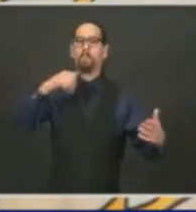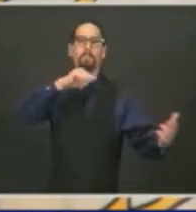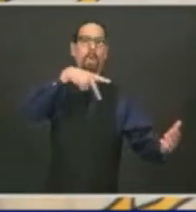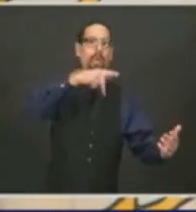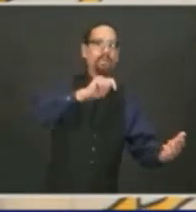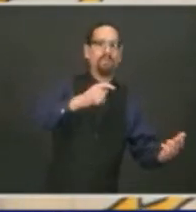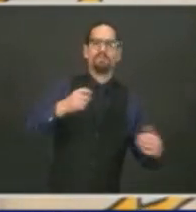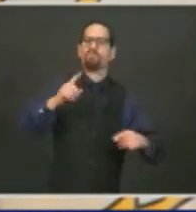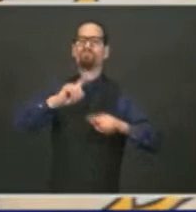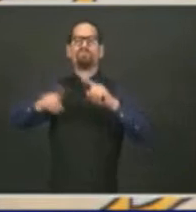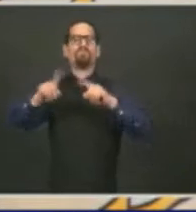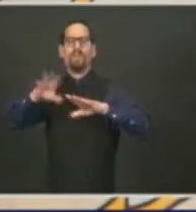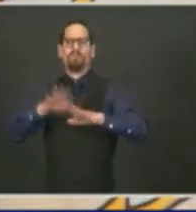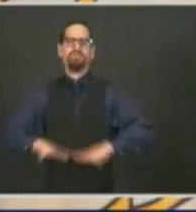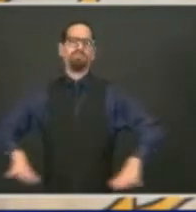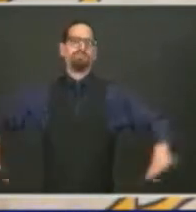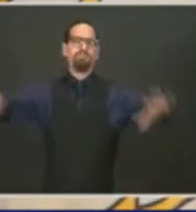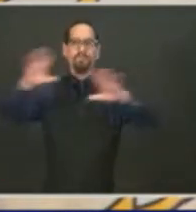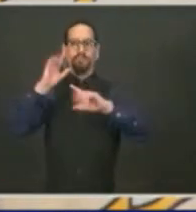where they are.